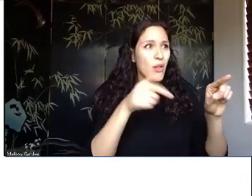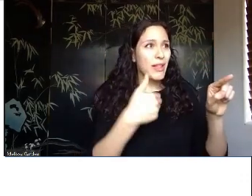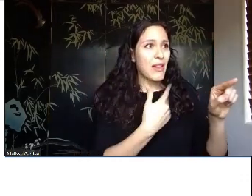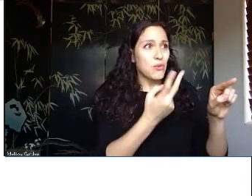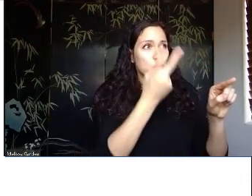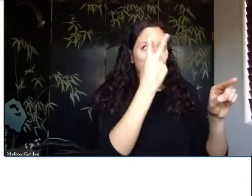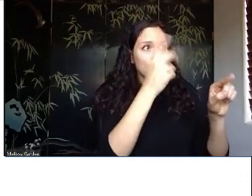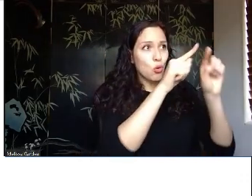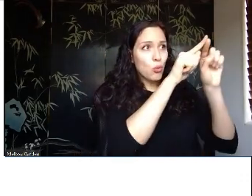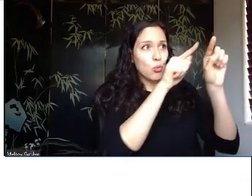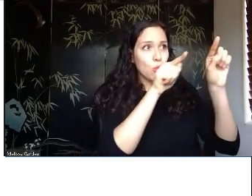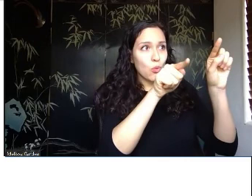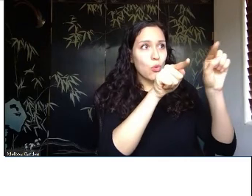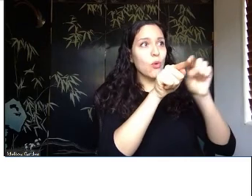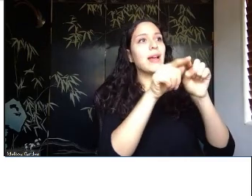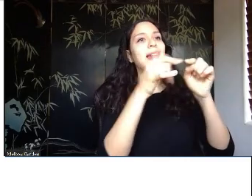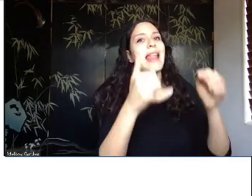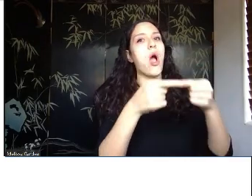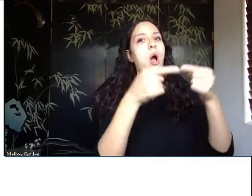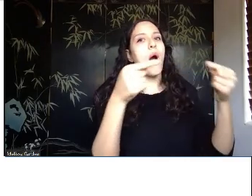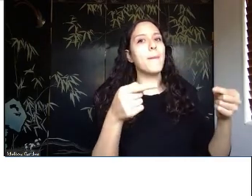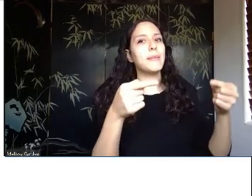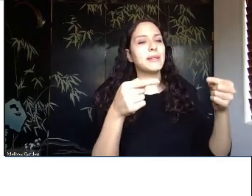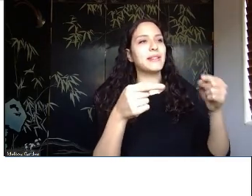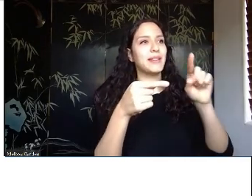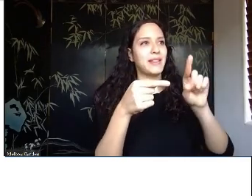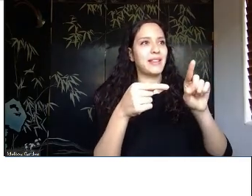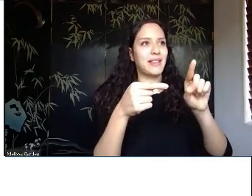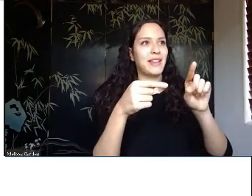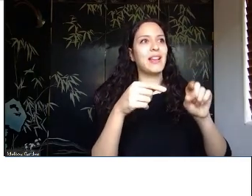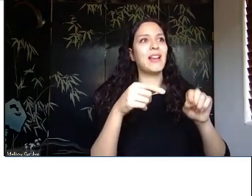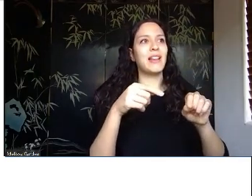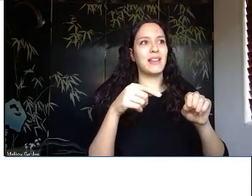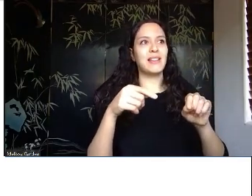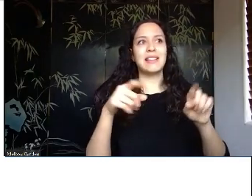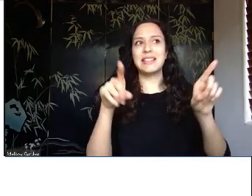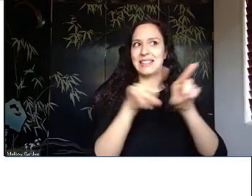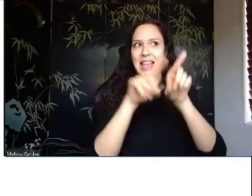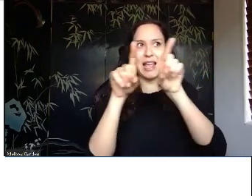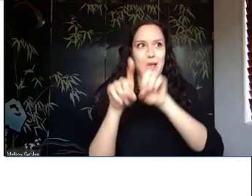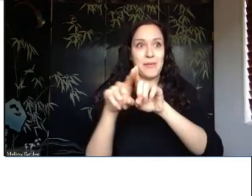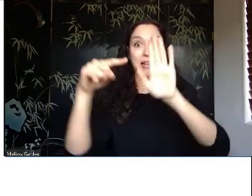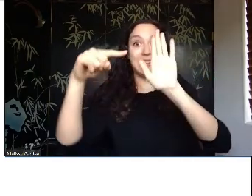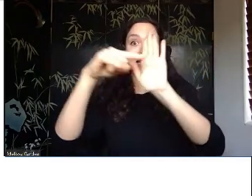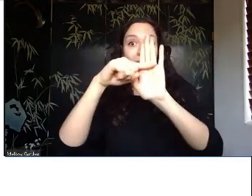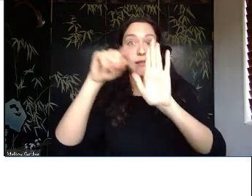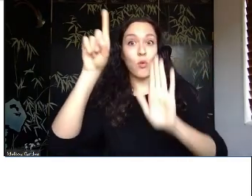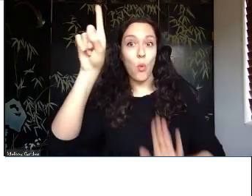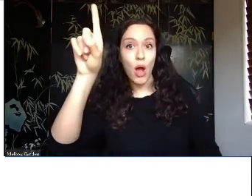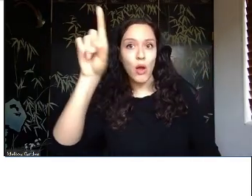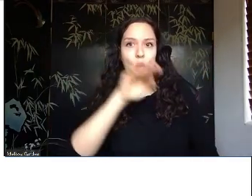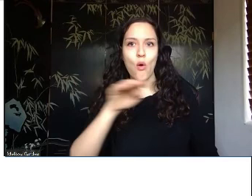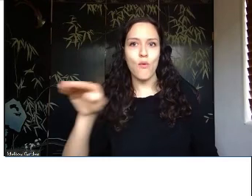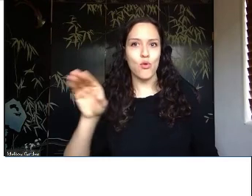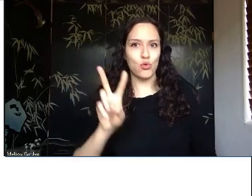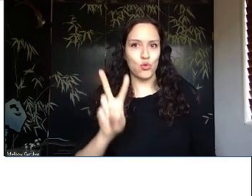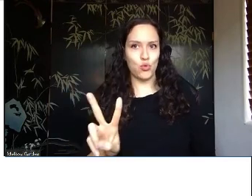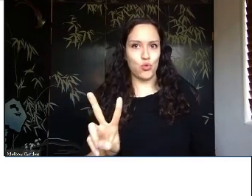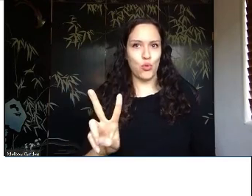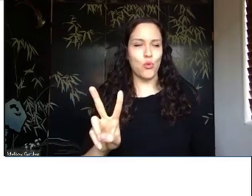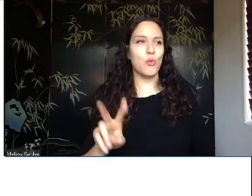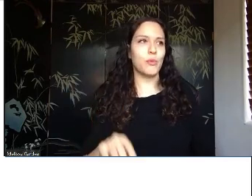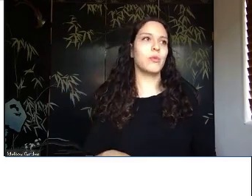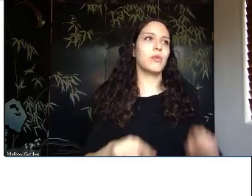2. Well, let's go the opposite way. Okay, so it's the same thing as negative 1 over positive 2. So I'm going to go down